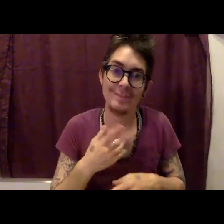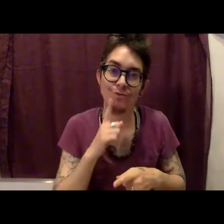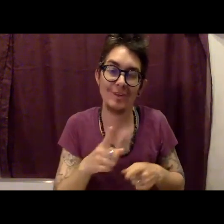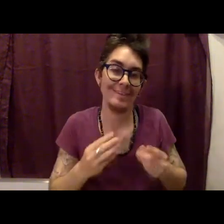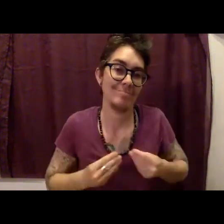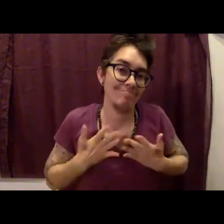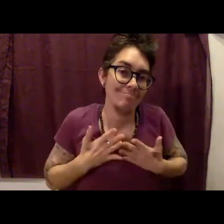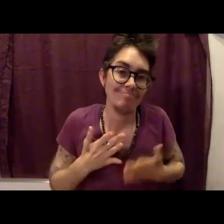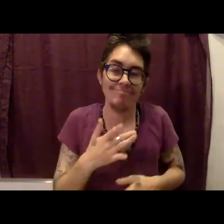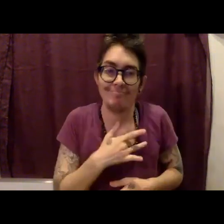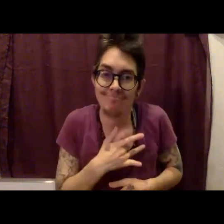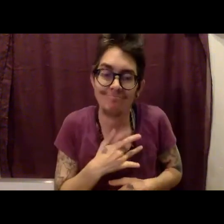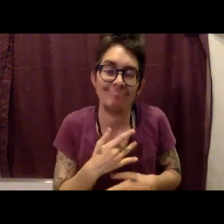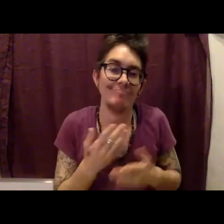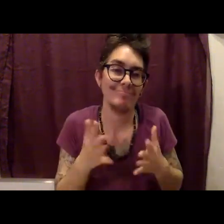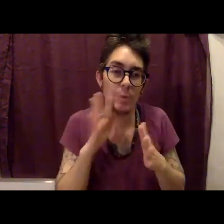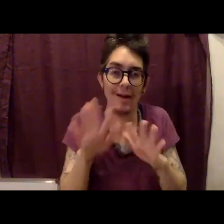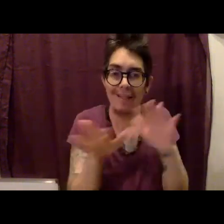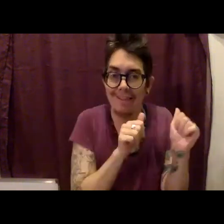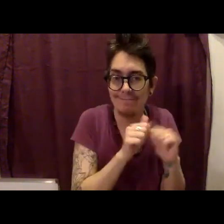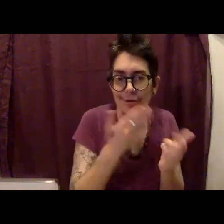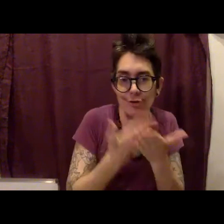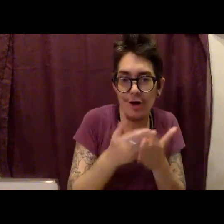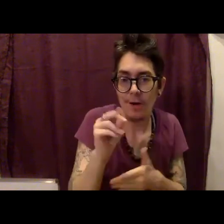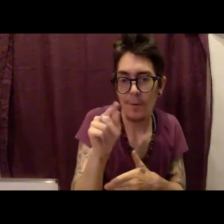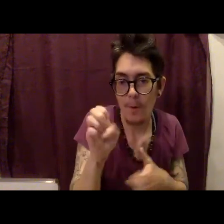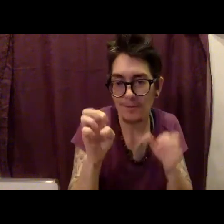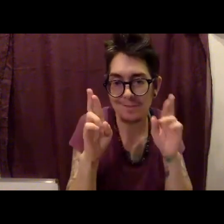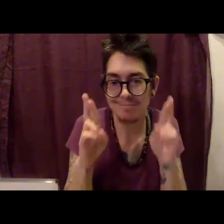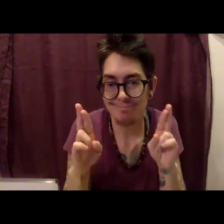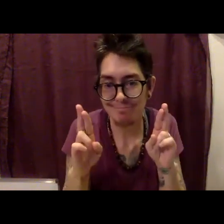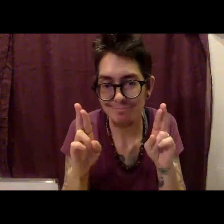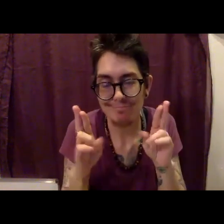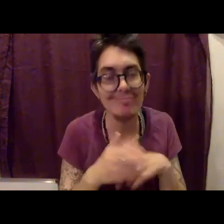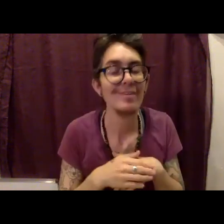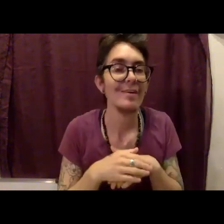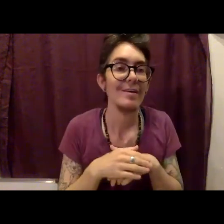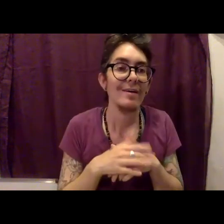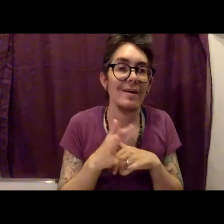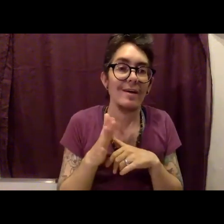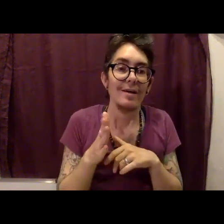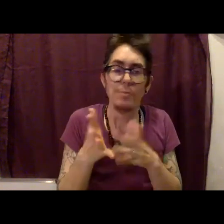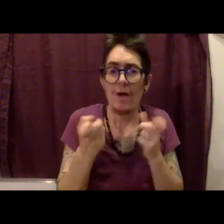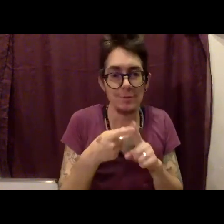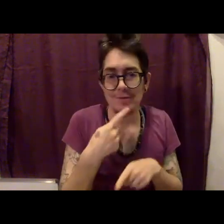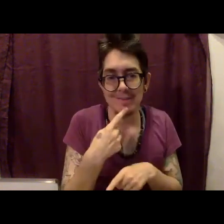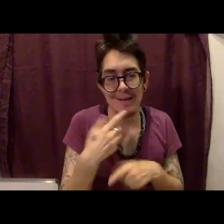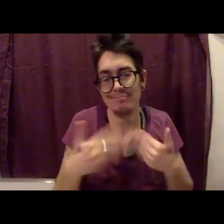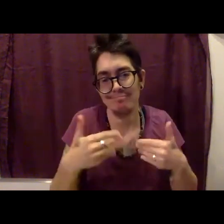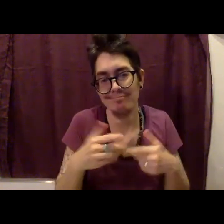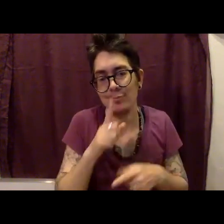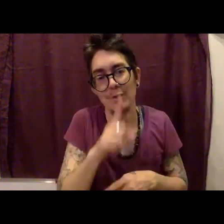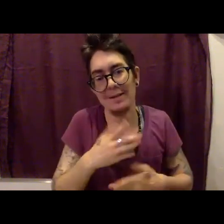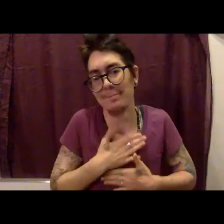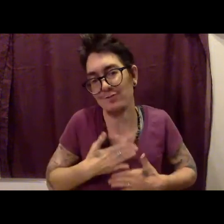was wonderful. And so I wanted to thank everybody. So it was very inspiring, and it was very touching.